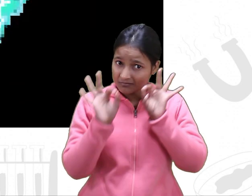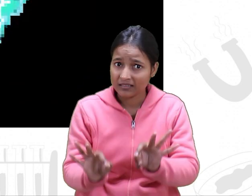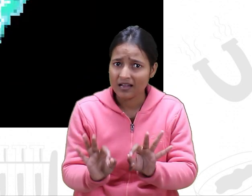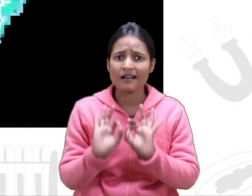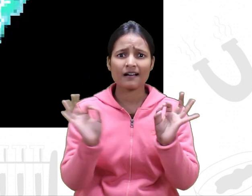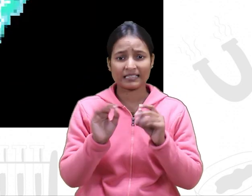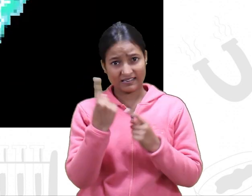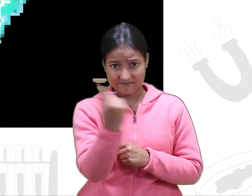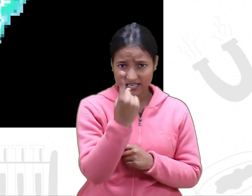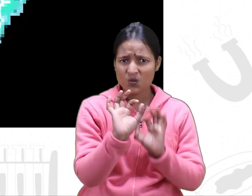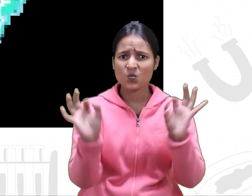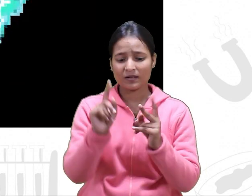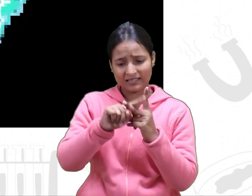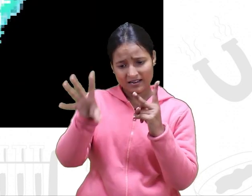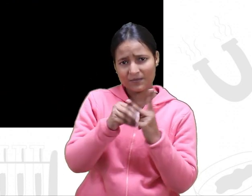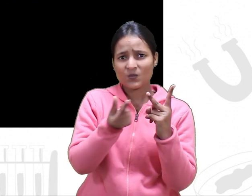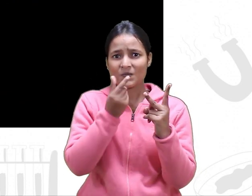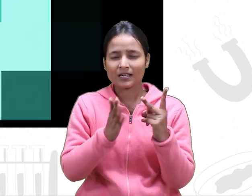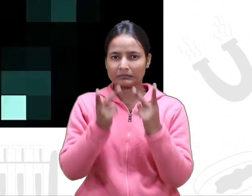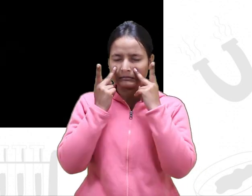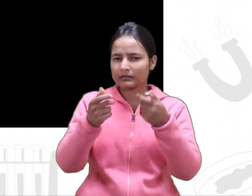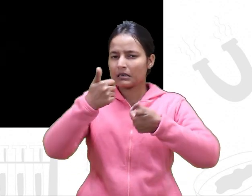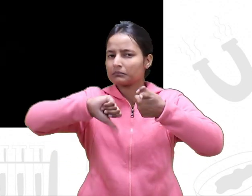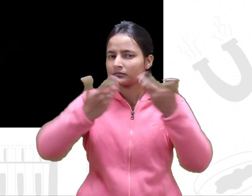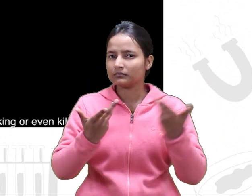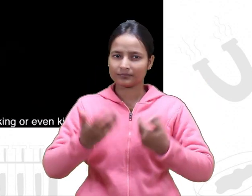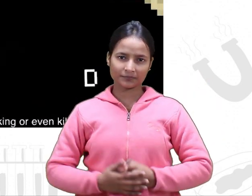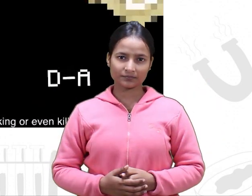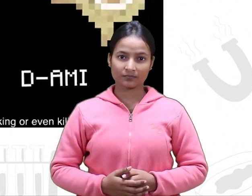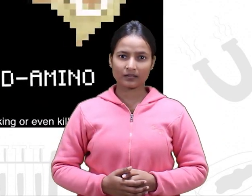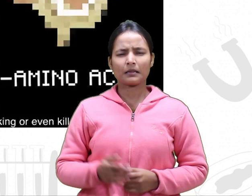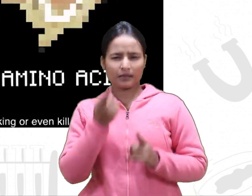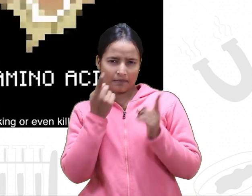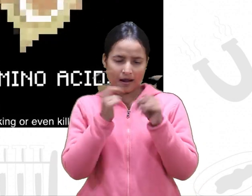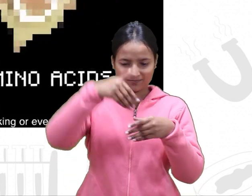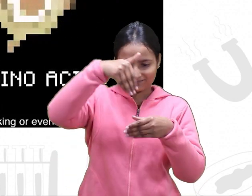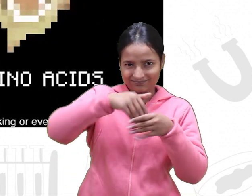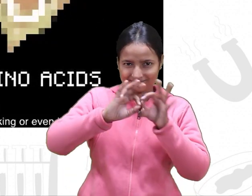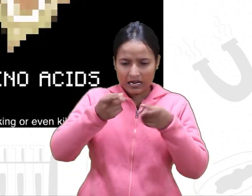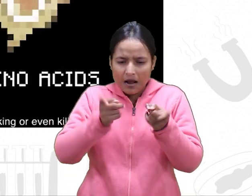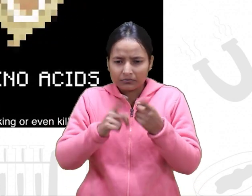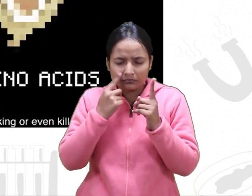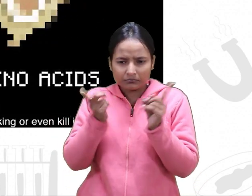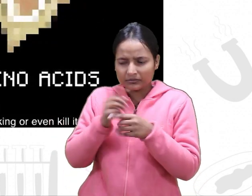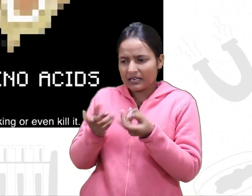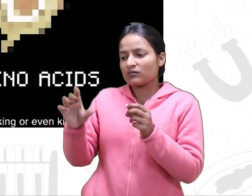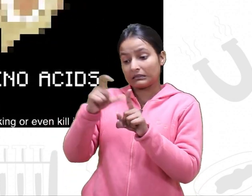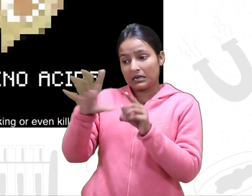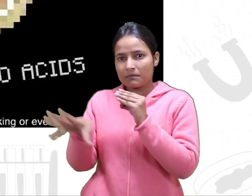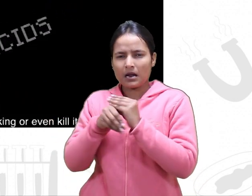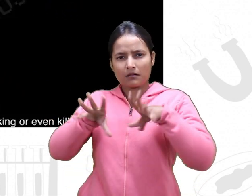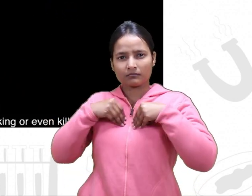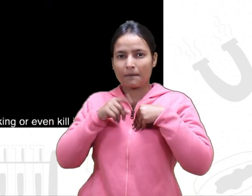foolproof. Sometimes tRNAs also attach D amino acids. If this goes unnoticed and D amino acids